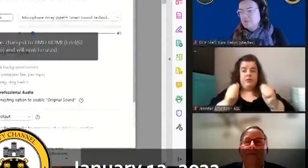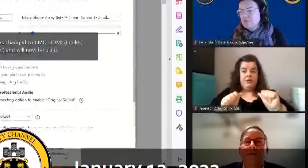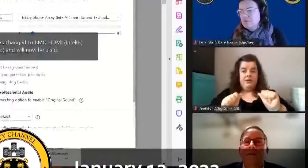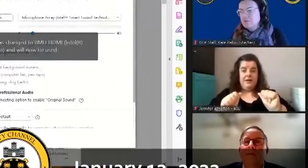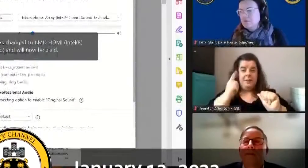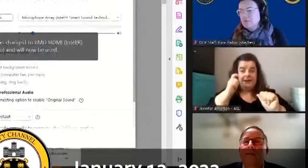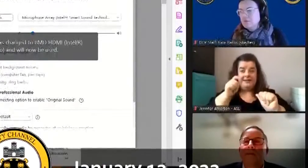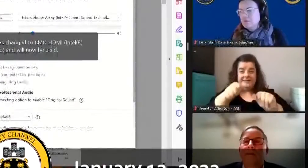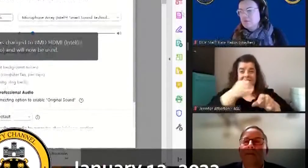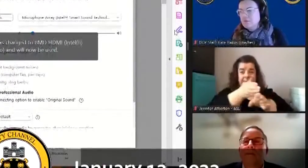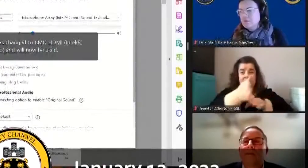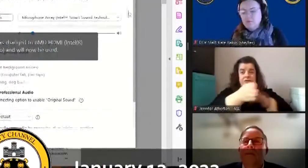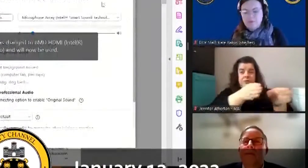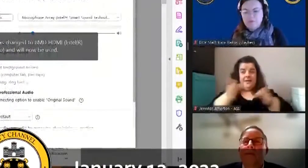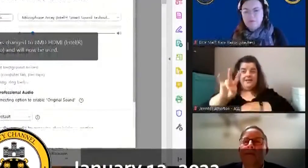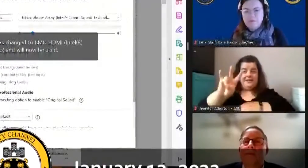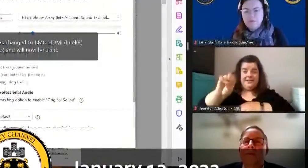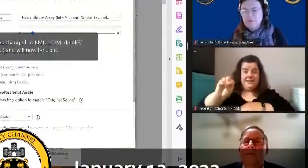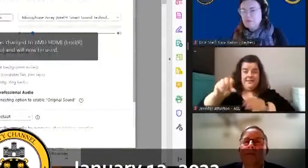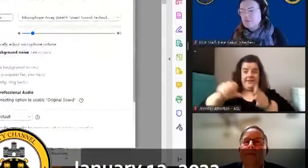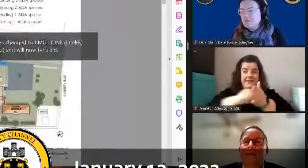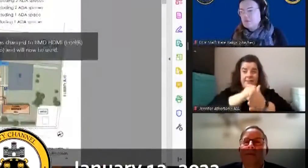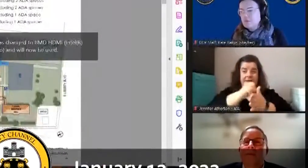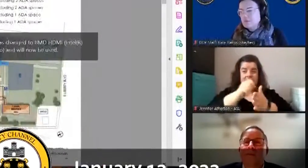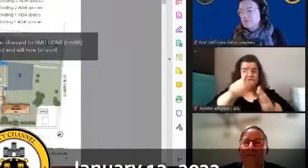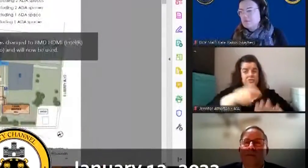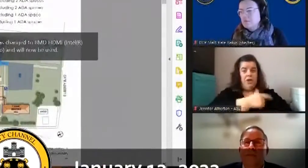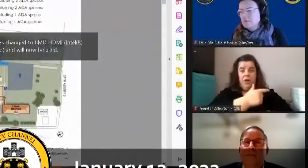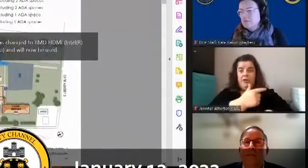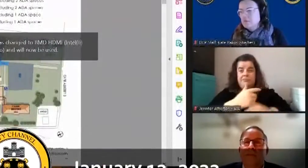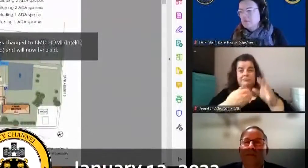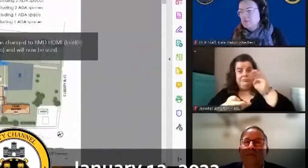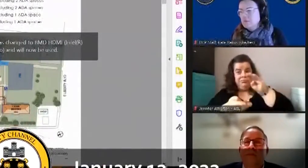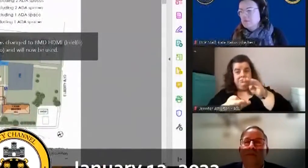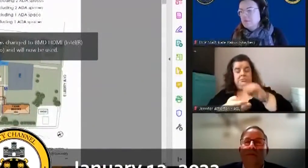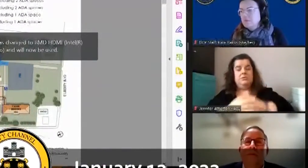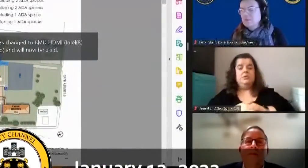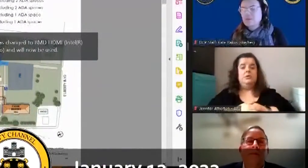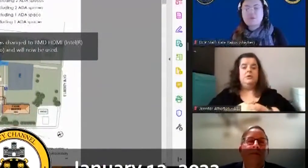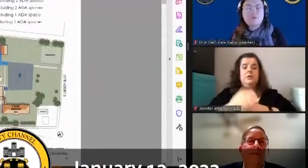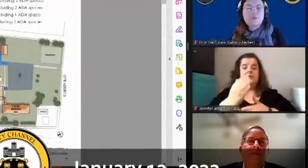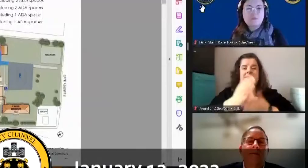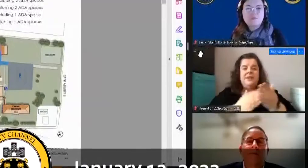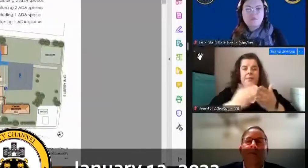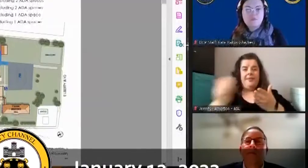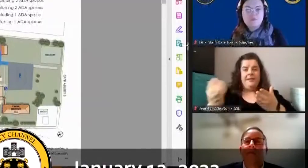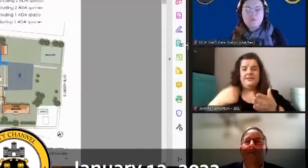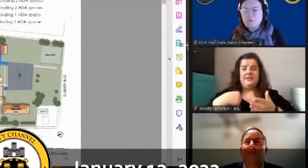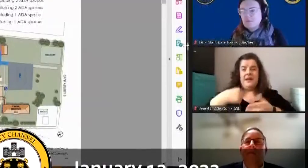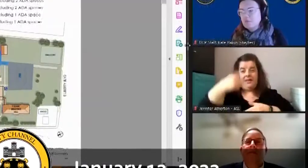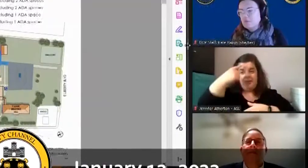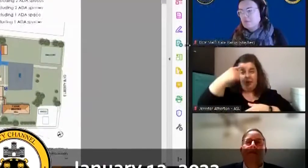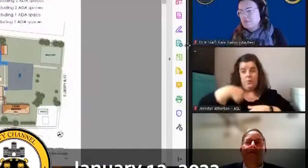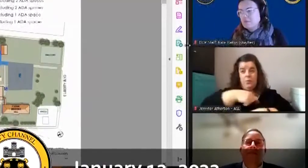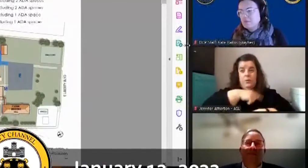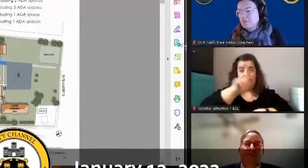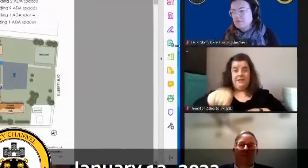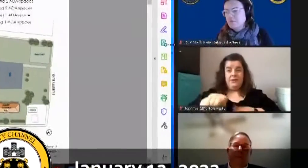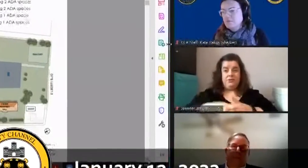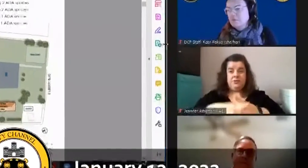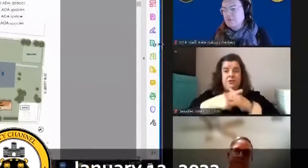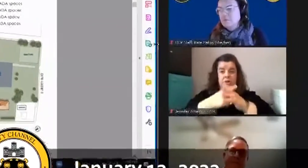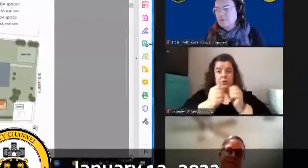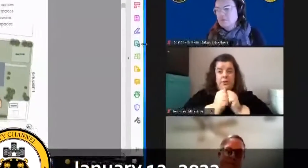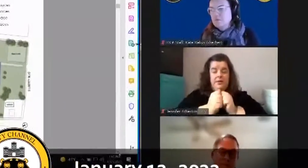I'll try to make this brief because the master plan is 70 pages long, and there were just some orientation things that I thought we should start